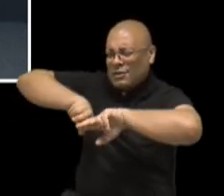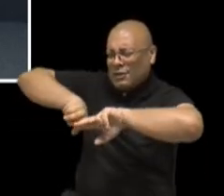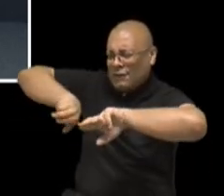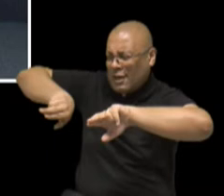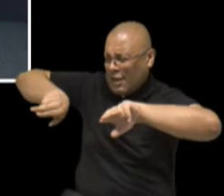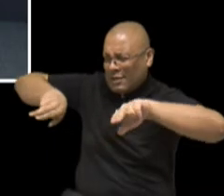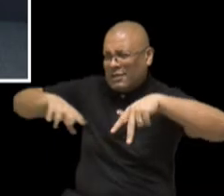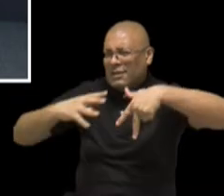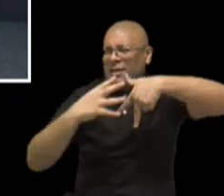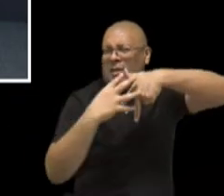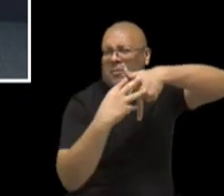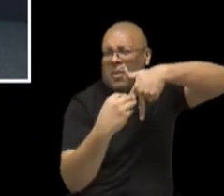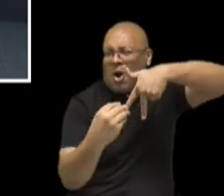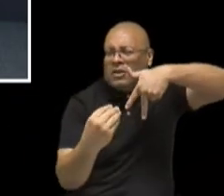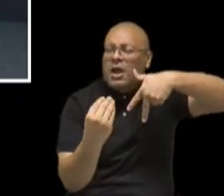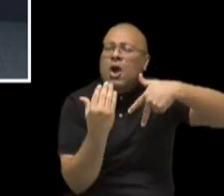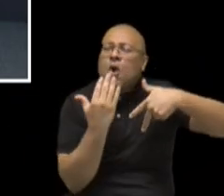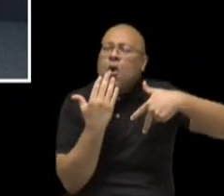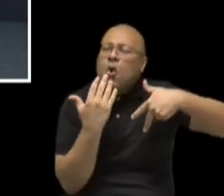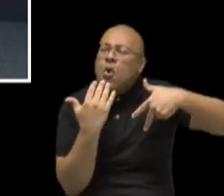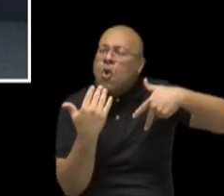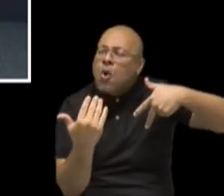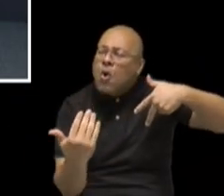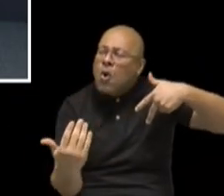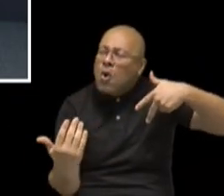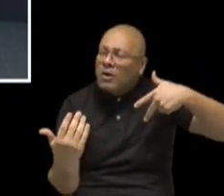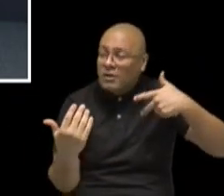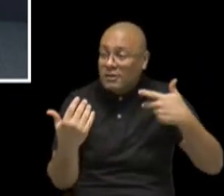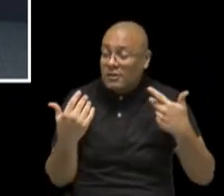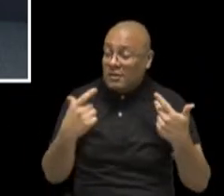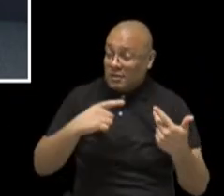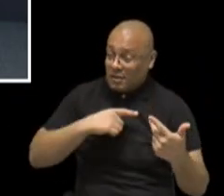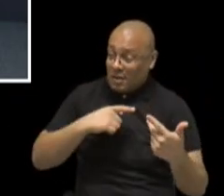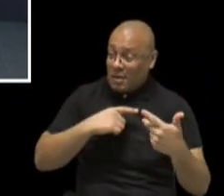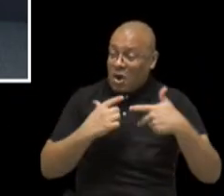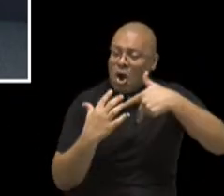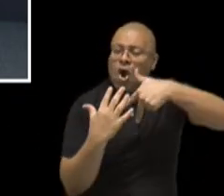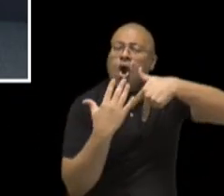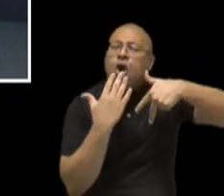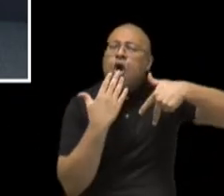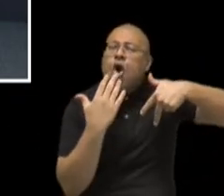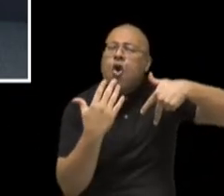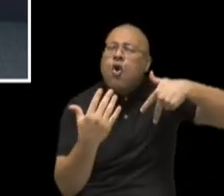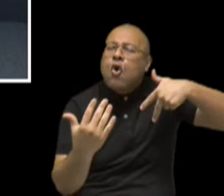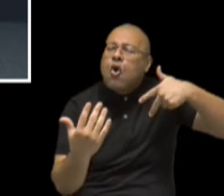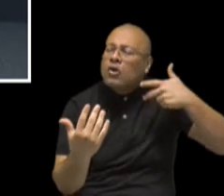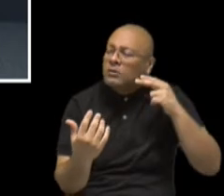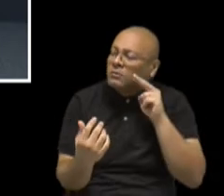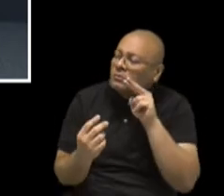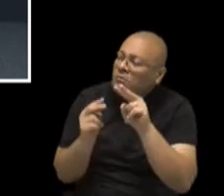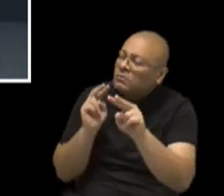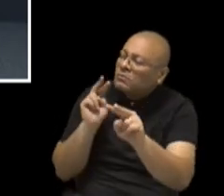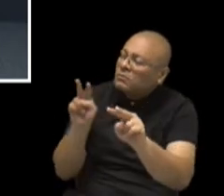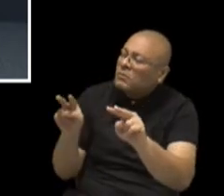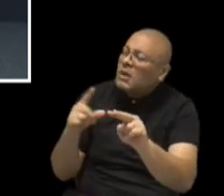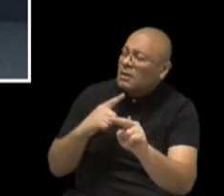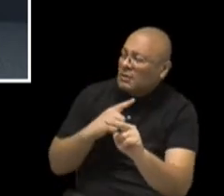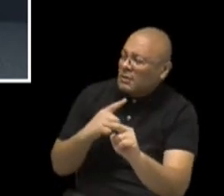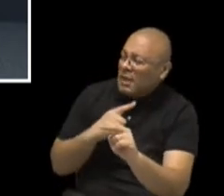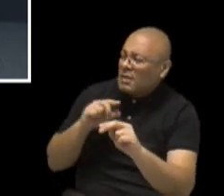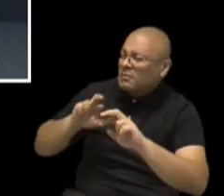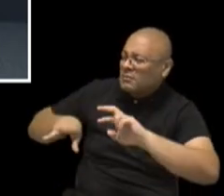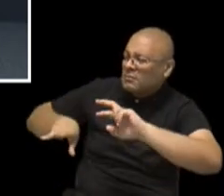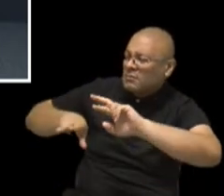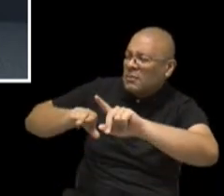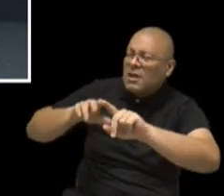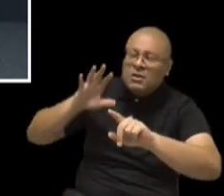The colors, it was based on primary colors, and that was the color palette for our first collection. And I